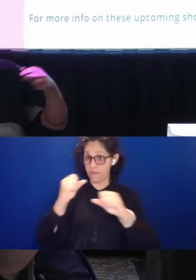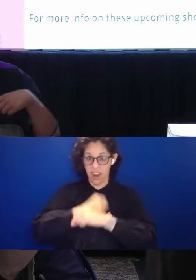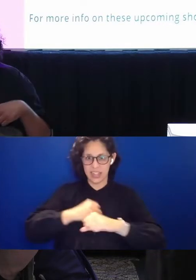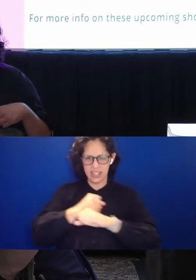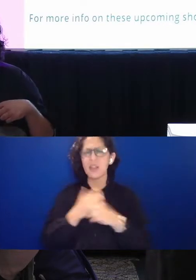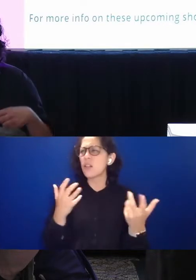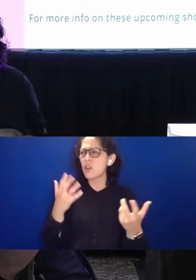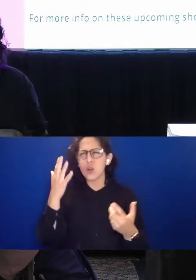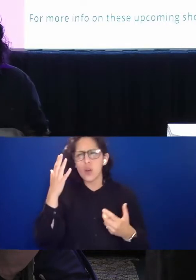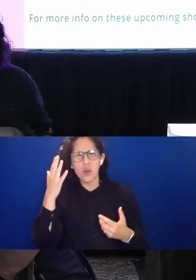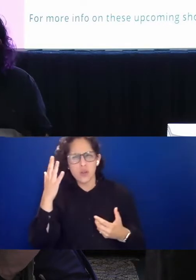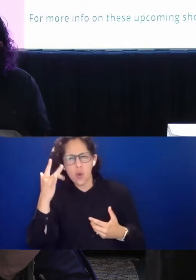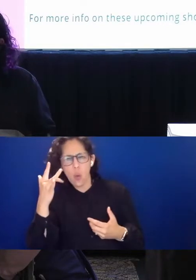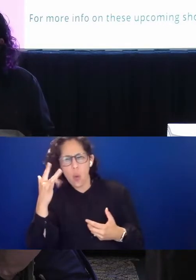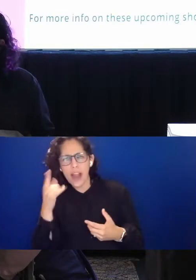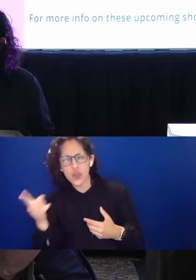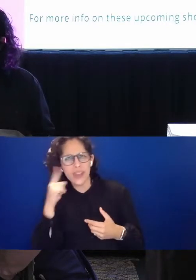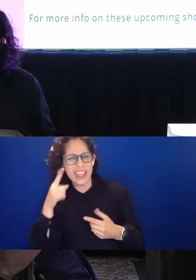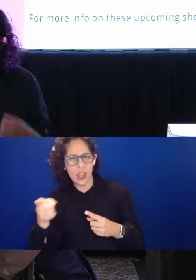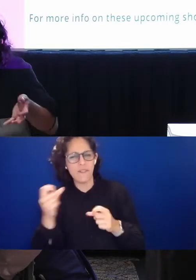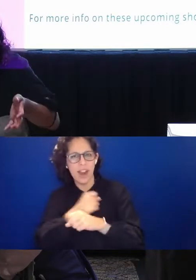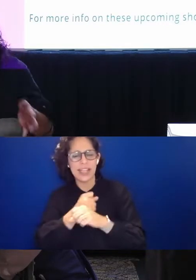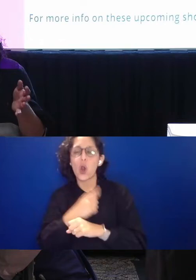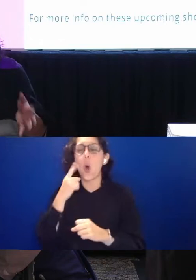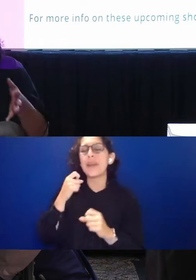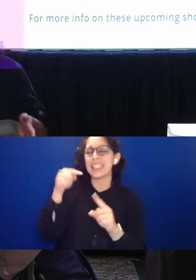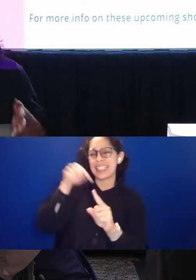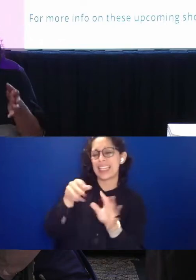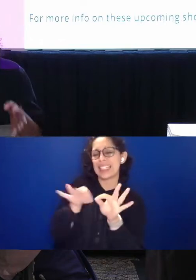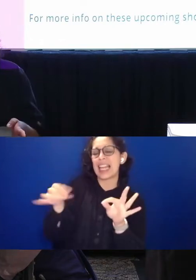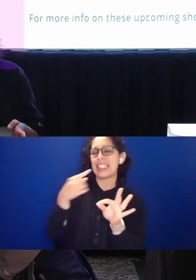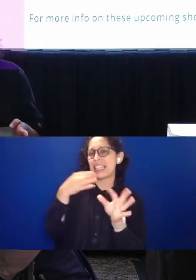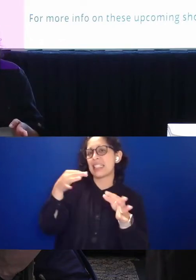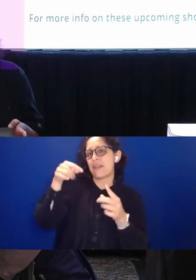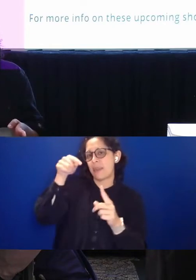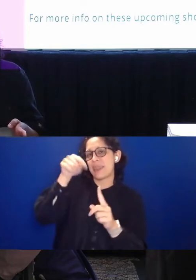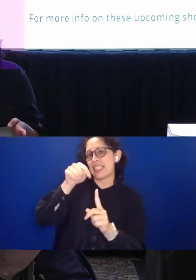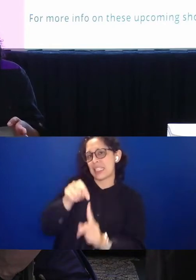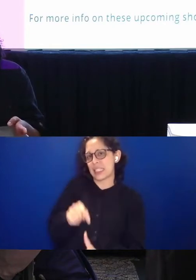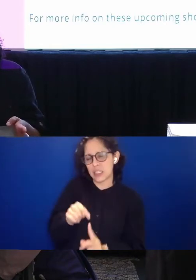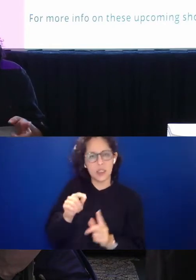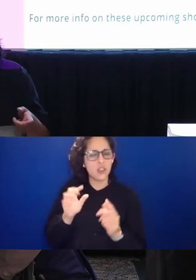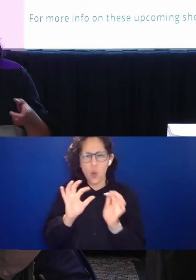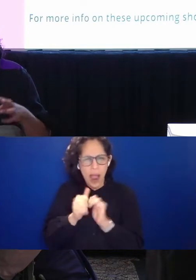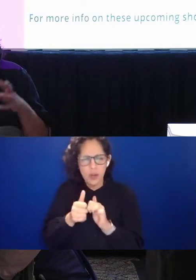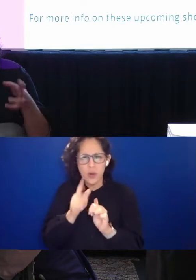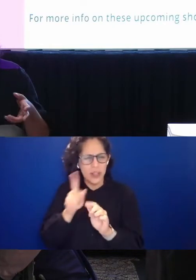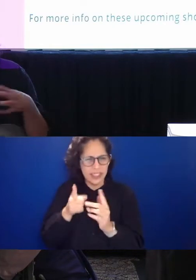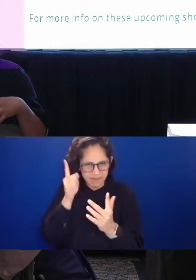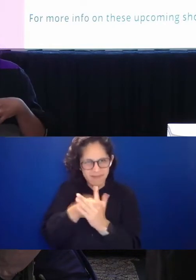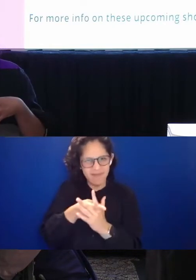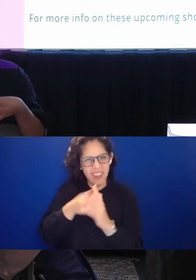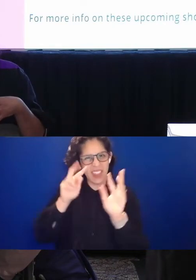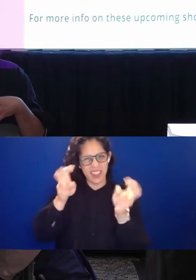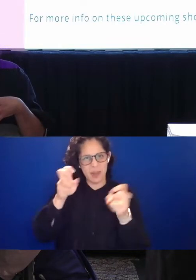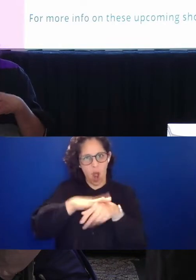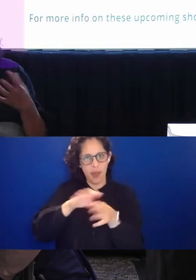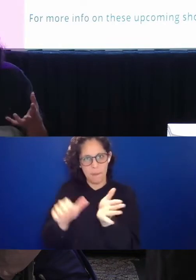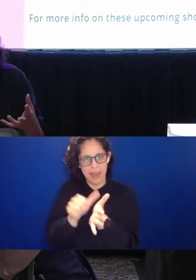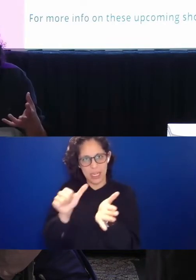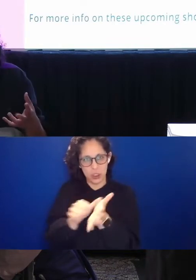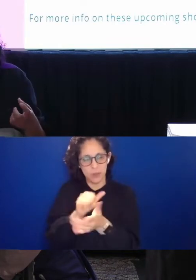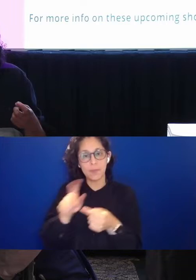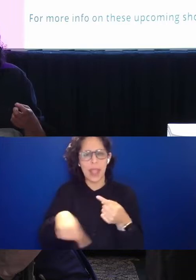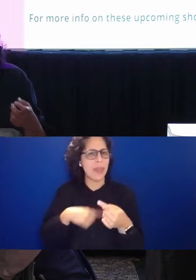well, this line says this and this line says this. How do we really dig into the thing that's right on the page? And then what do we need our design